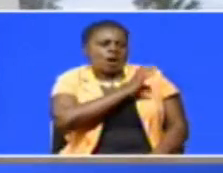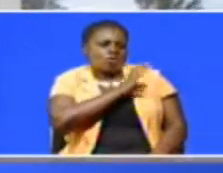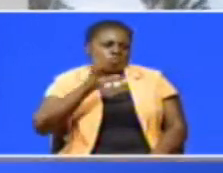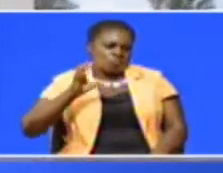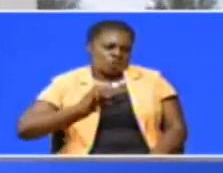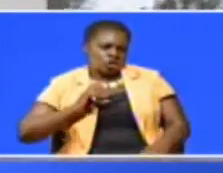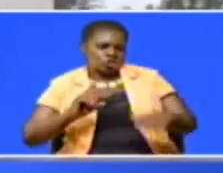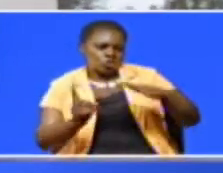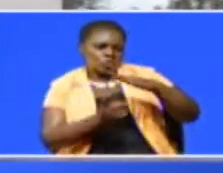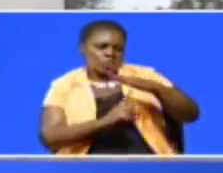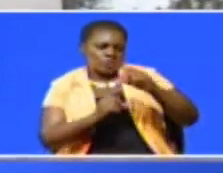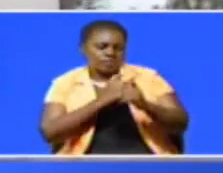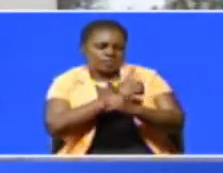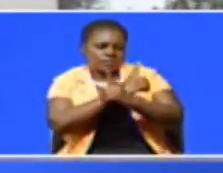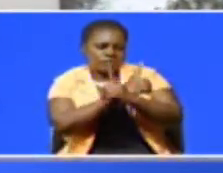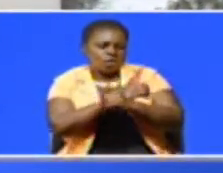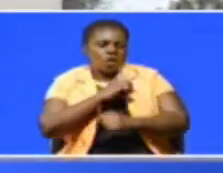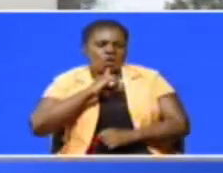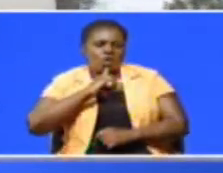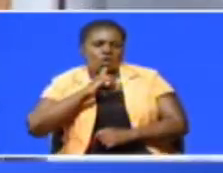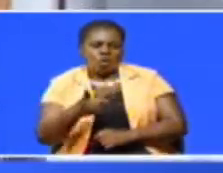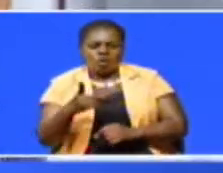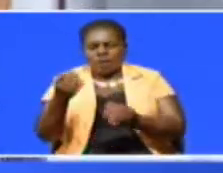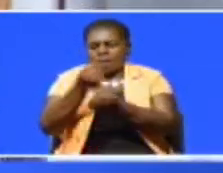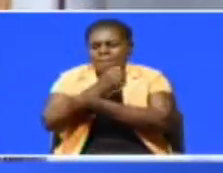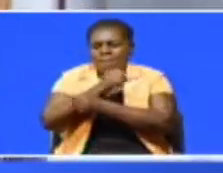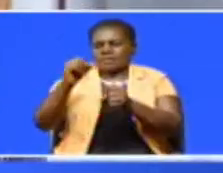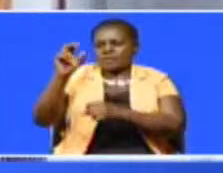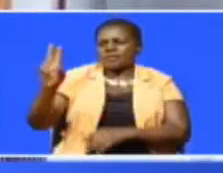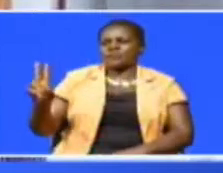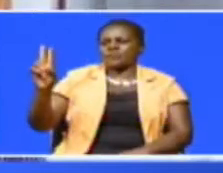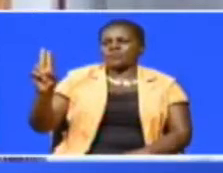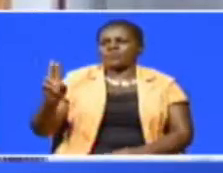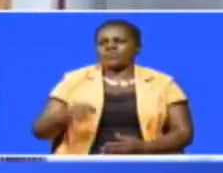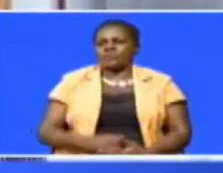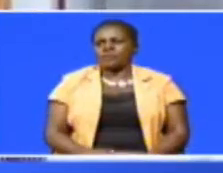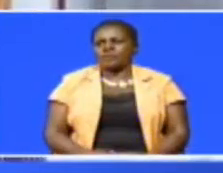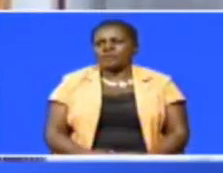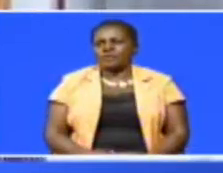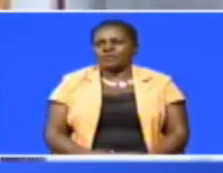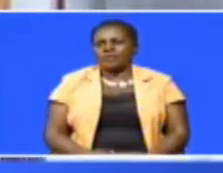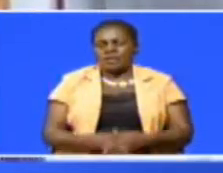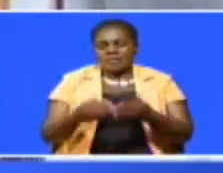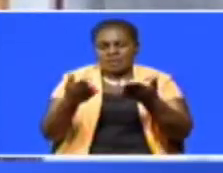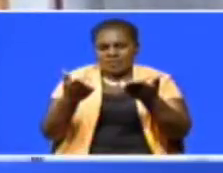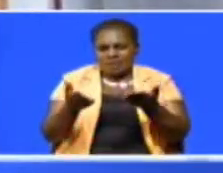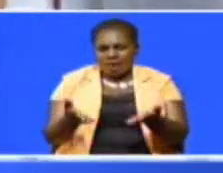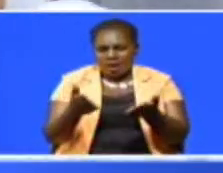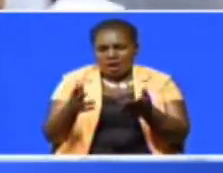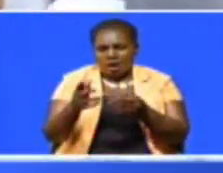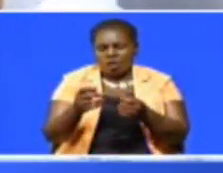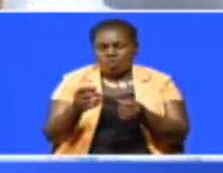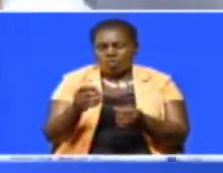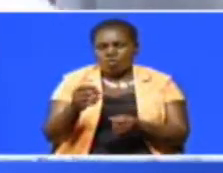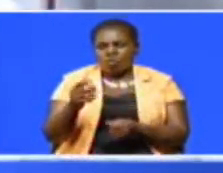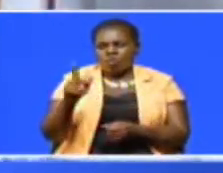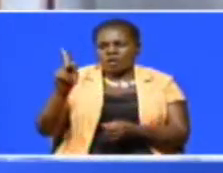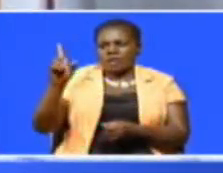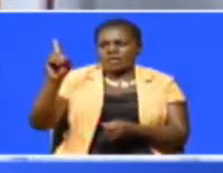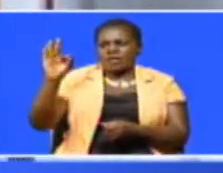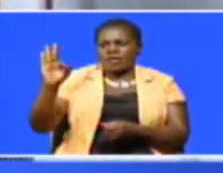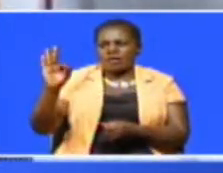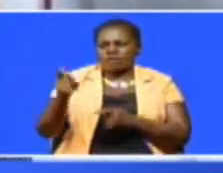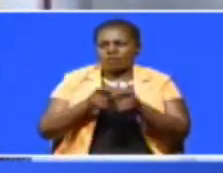the Ministry of Defense following an order by President Uhuru Kenyatta. The state farm will now be run by the military. This is expected